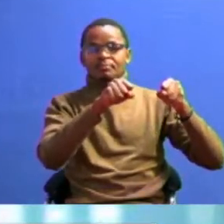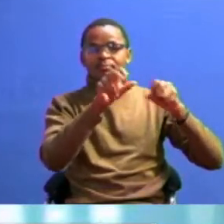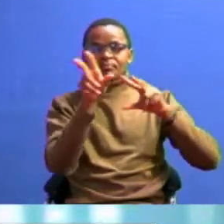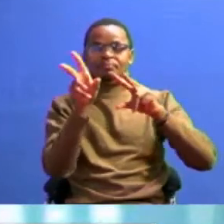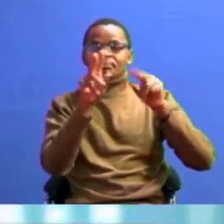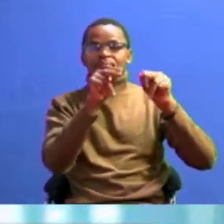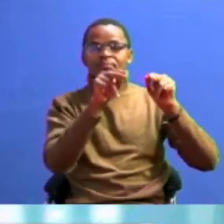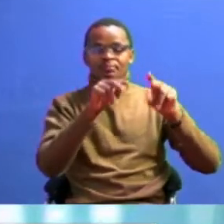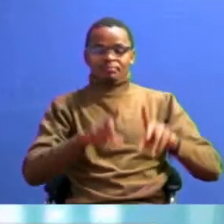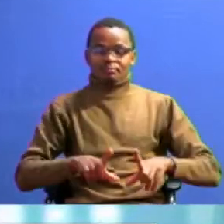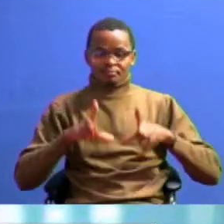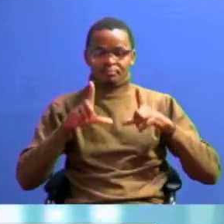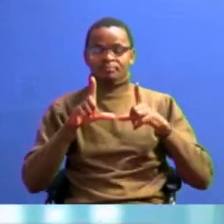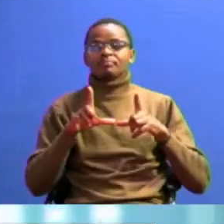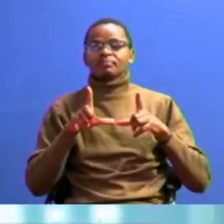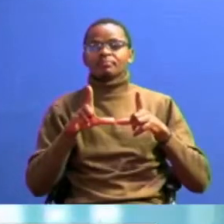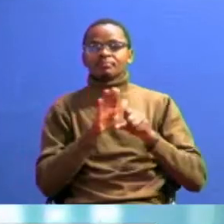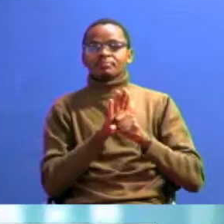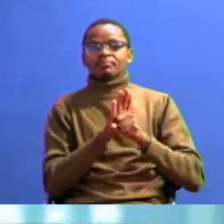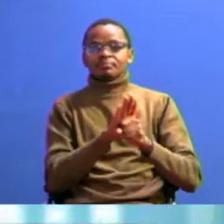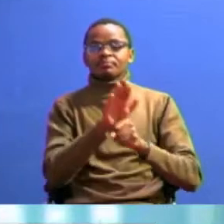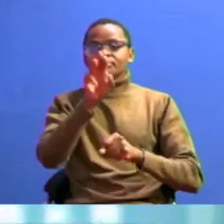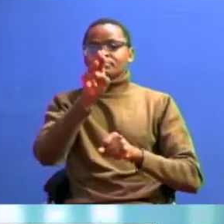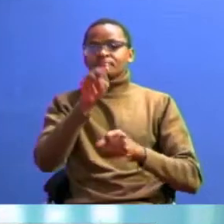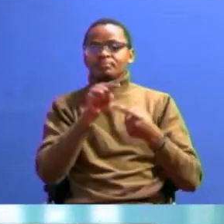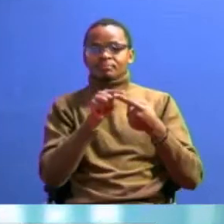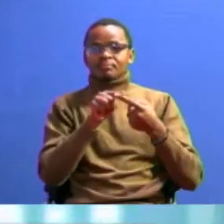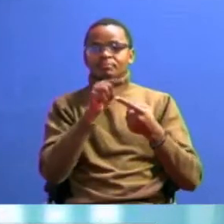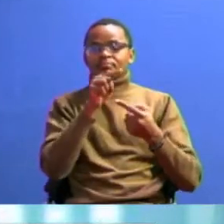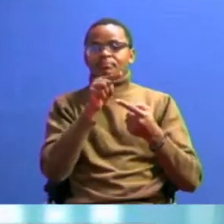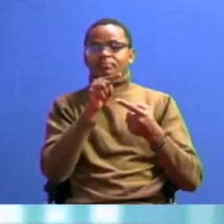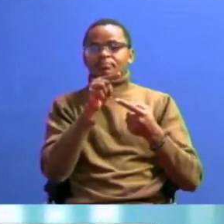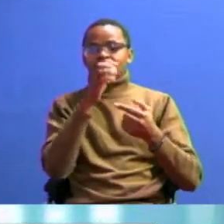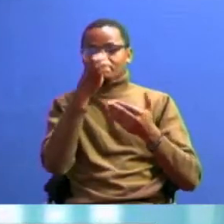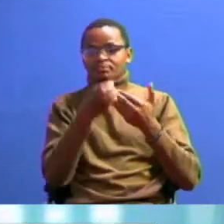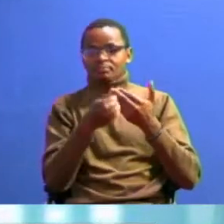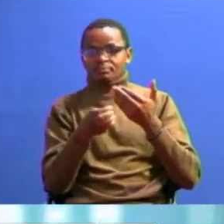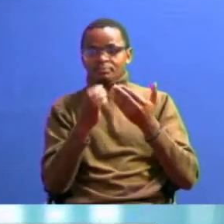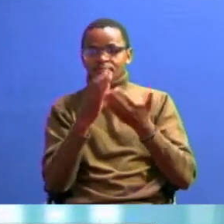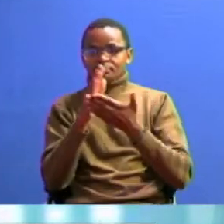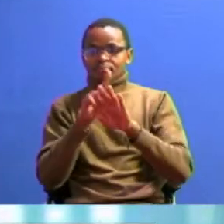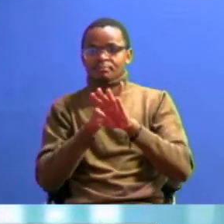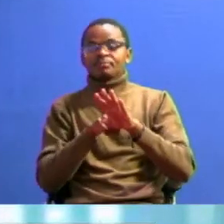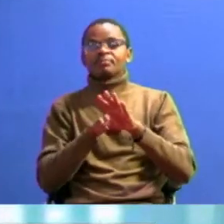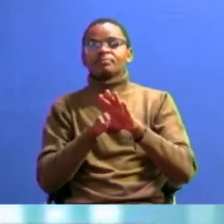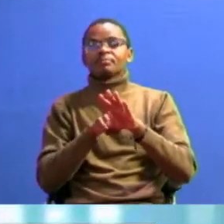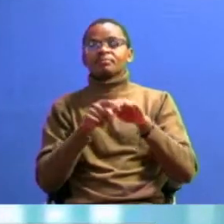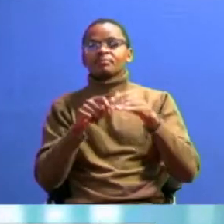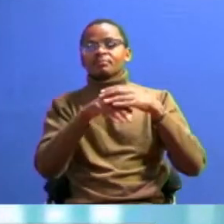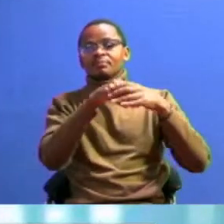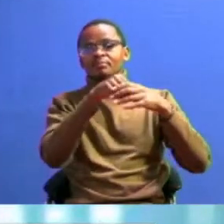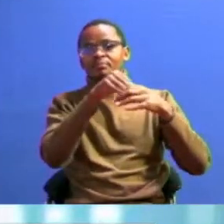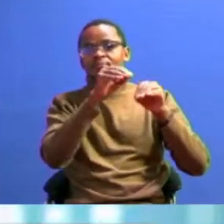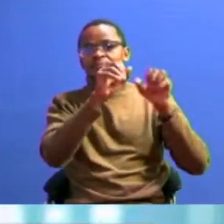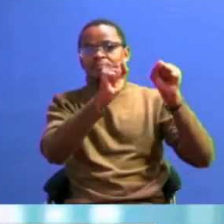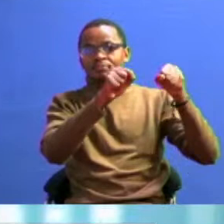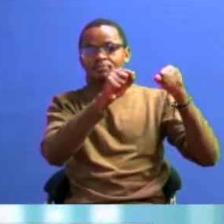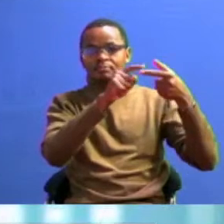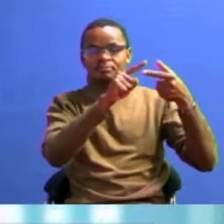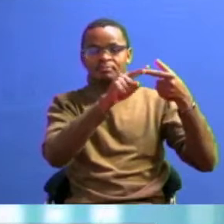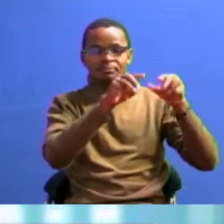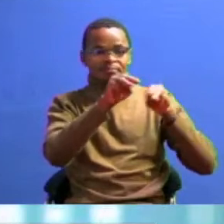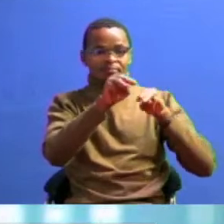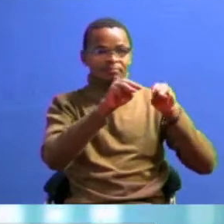life issues push them to the edge and sometimes push them out of ability to